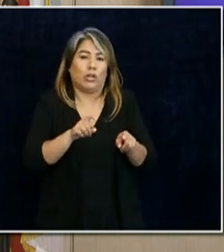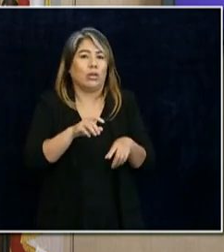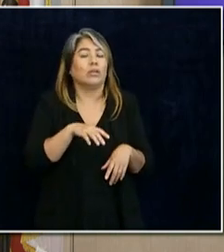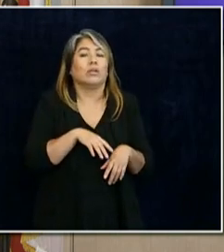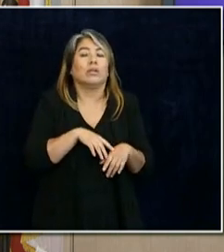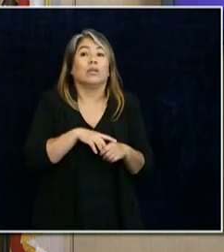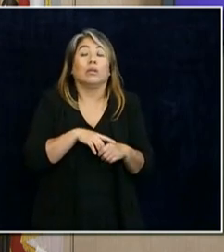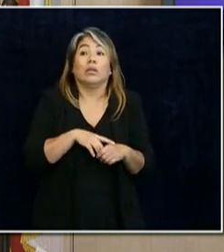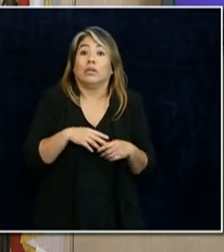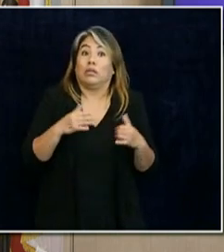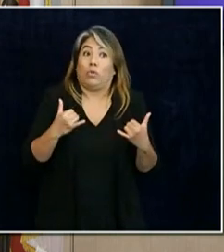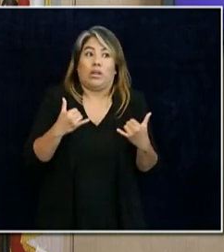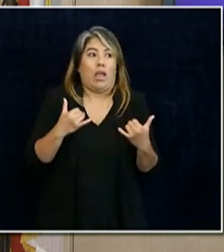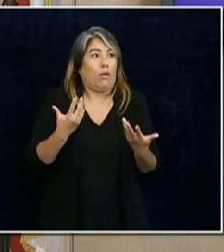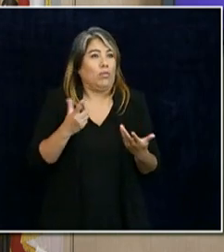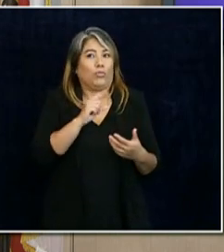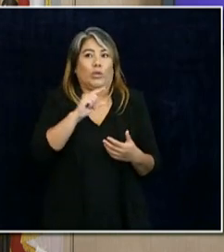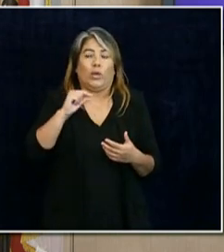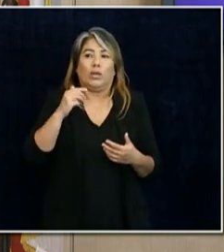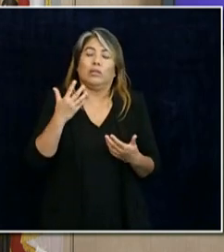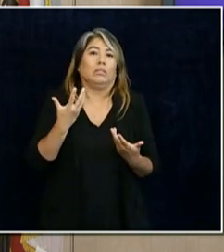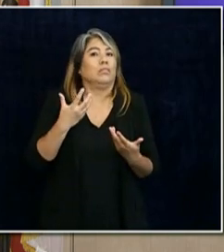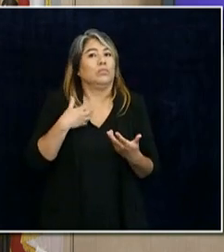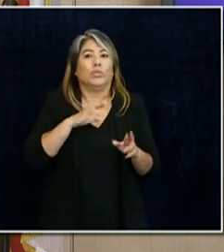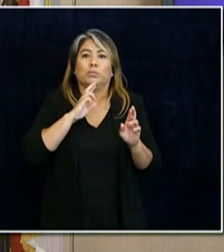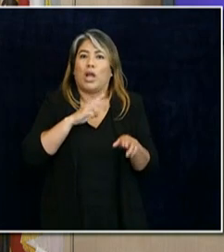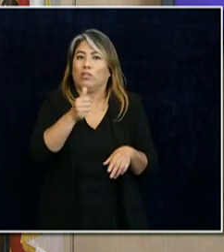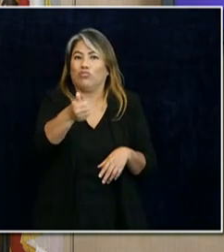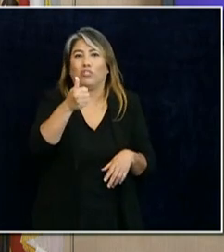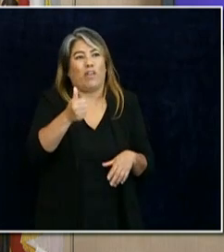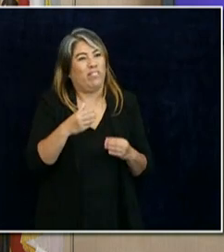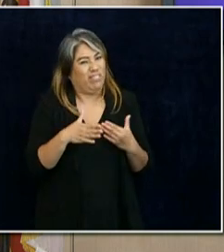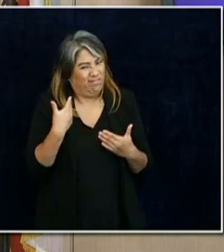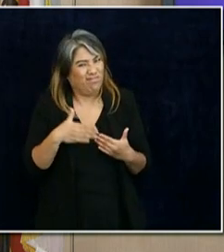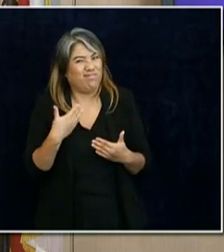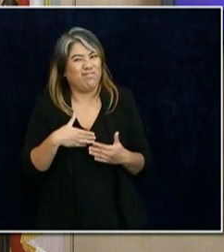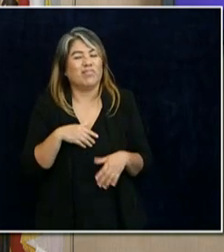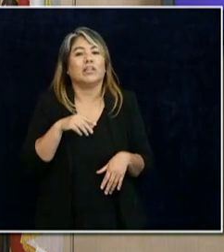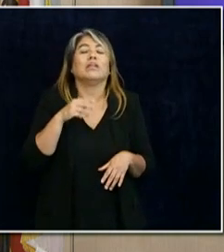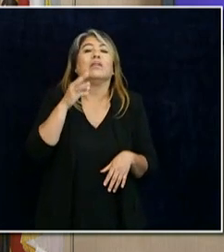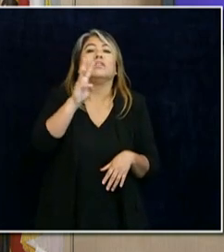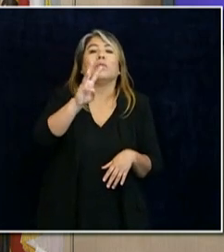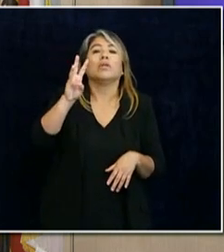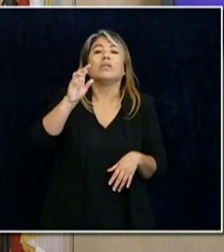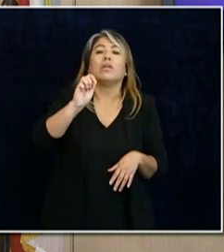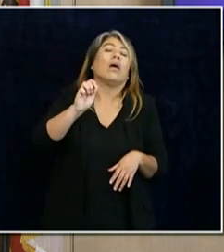never been easier to respond on your own. You can visit